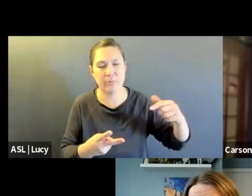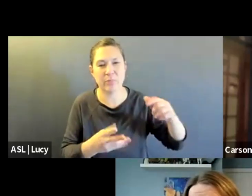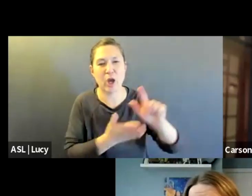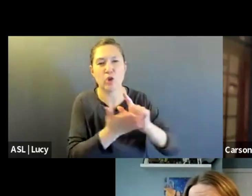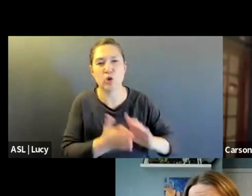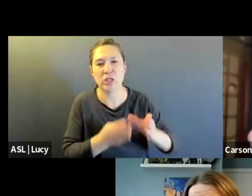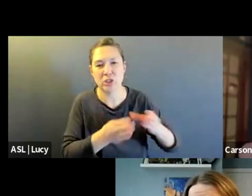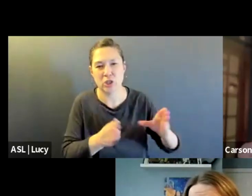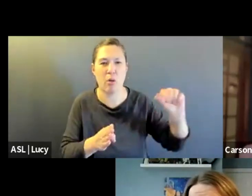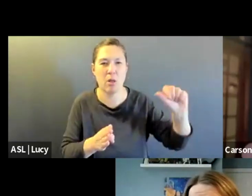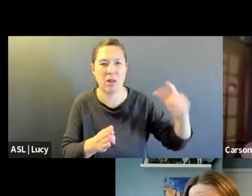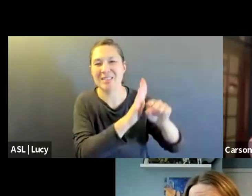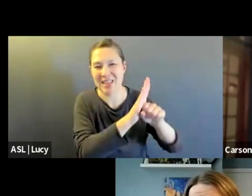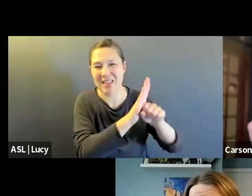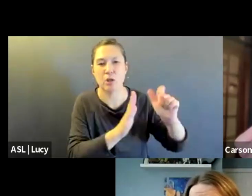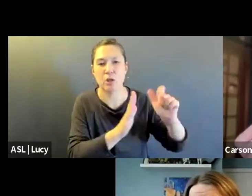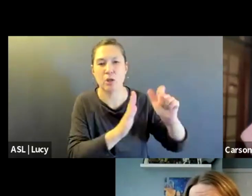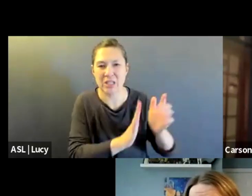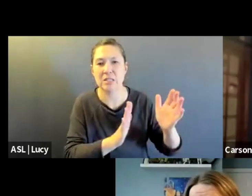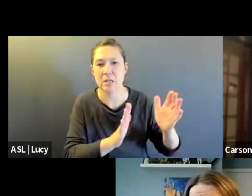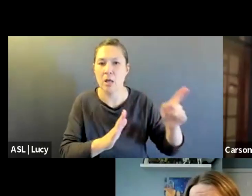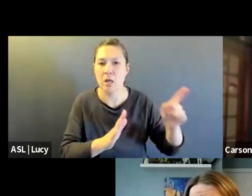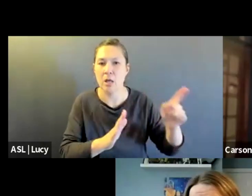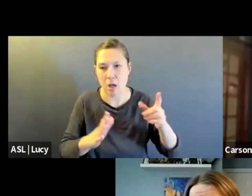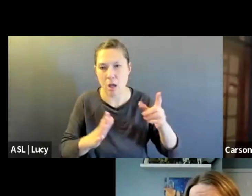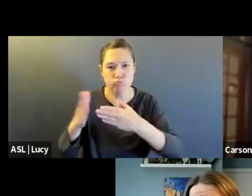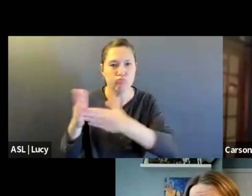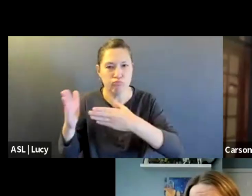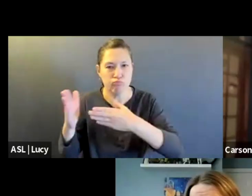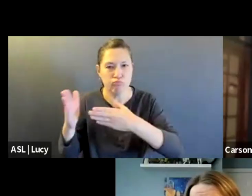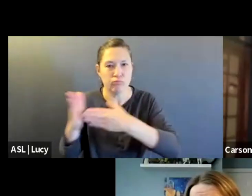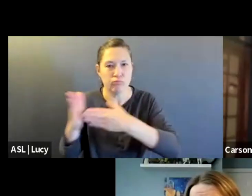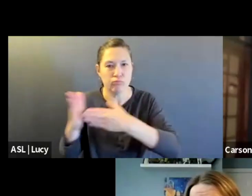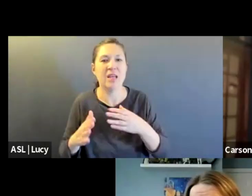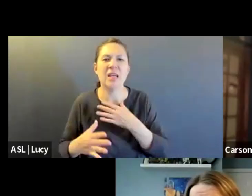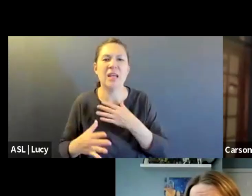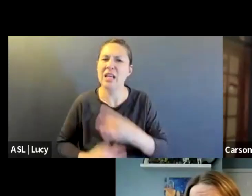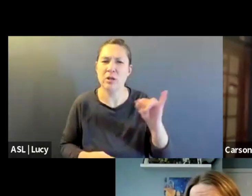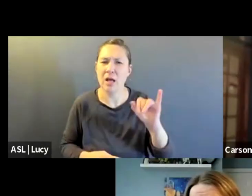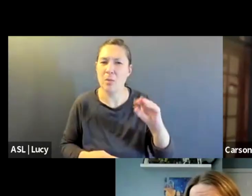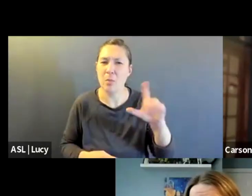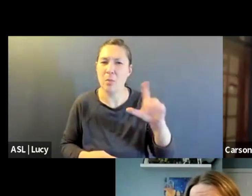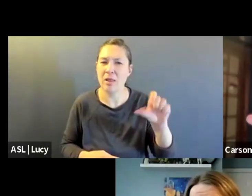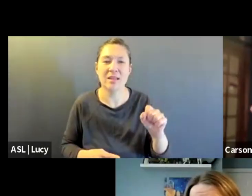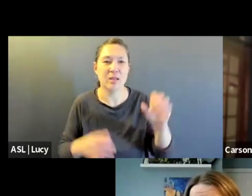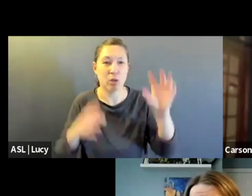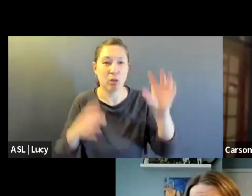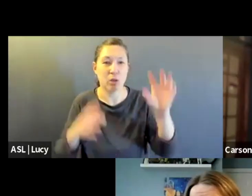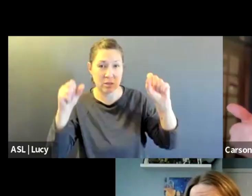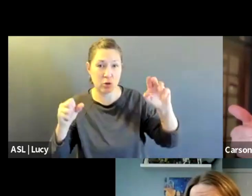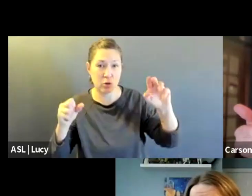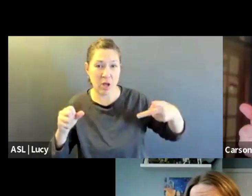Basically, this is an interesting thing about the IMLS is President Trump signed signed a law